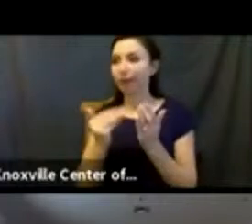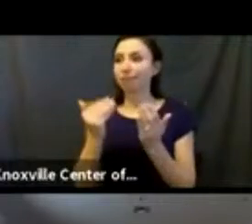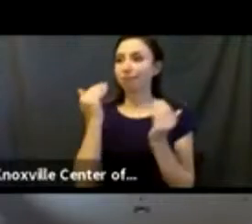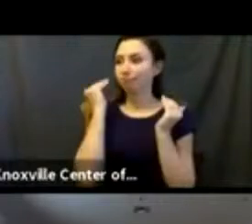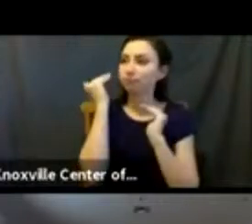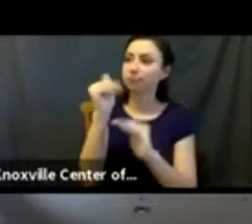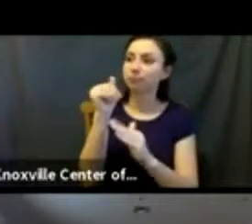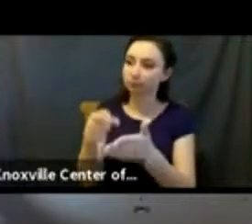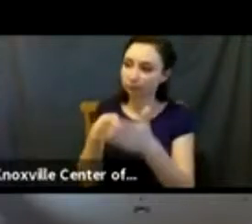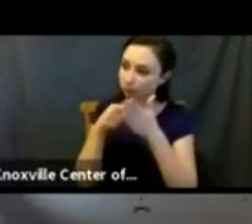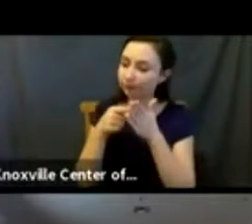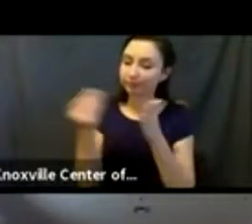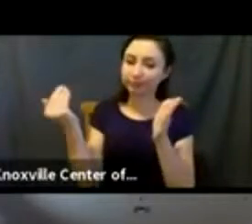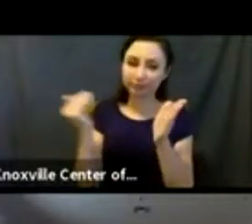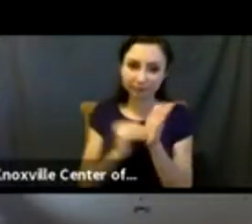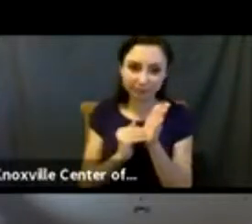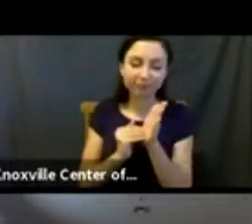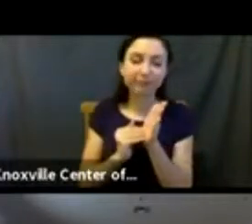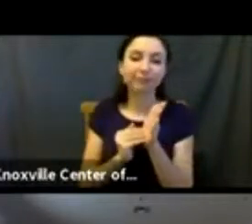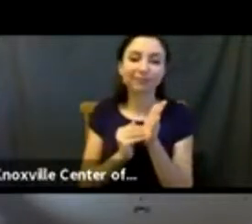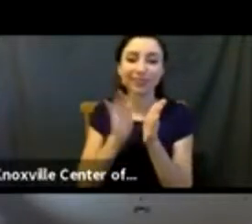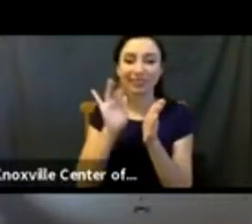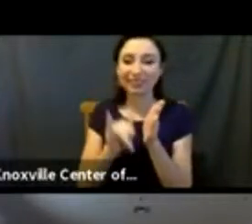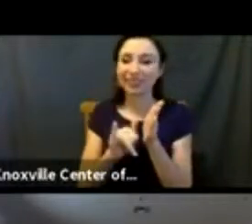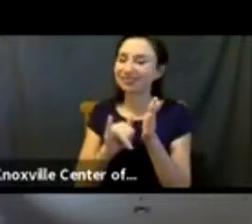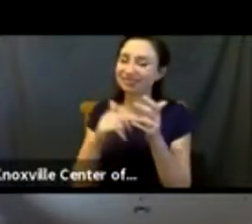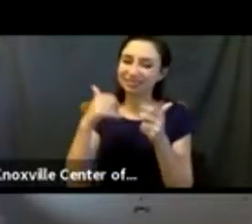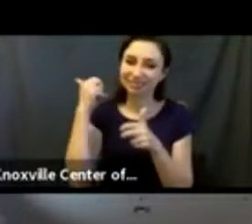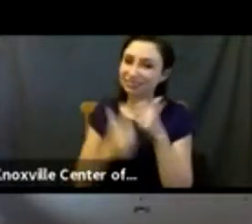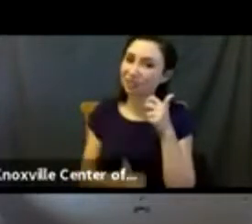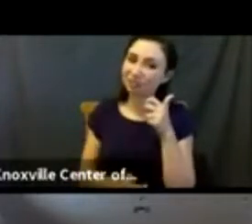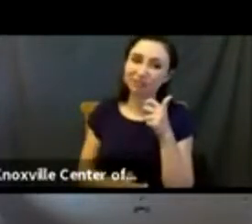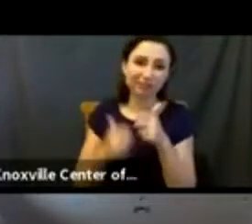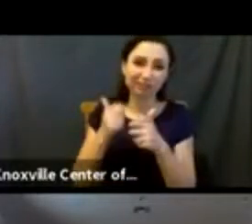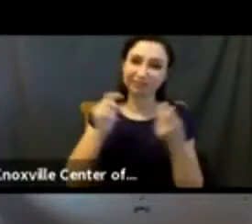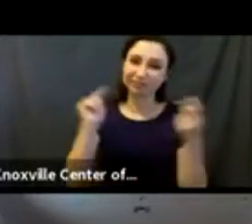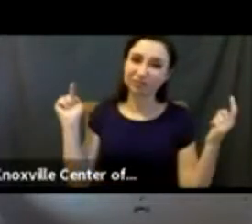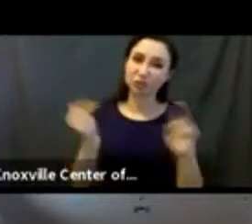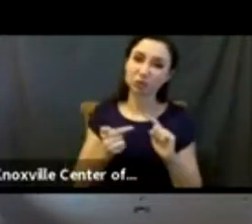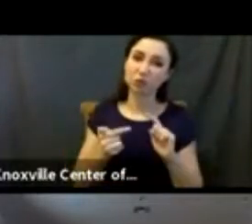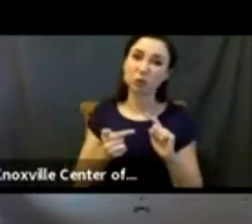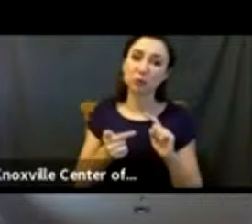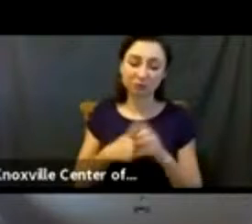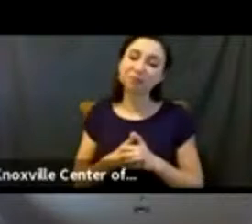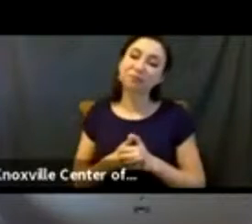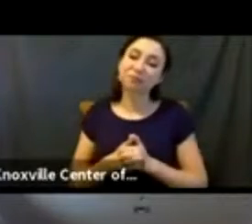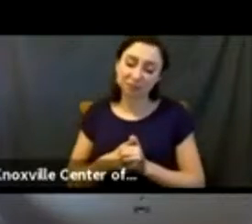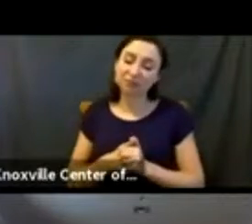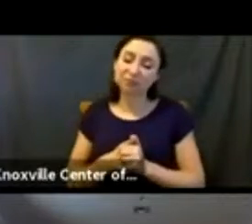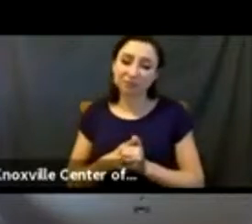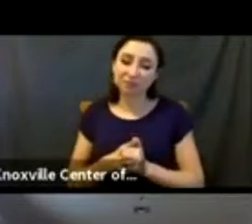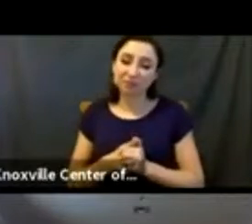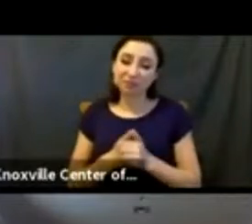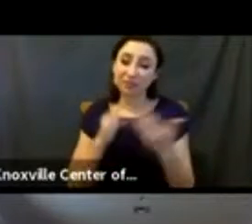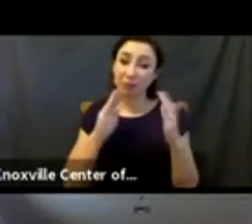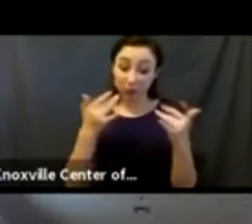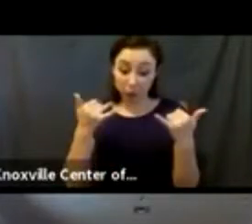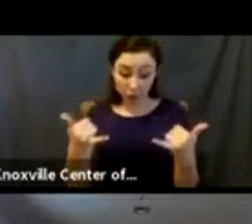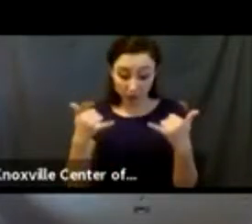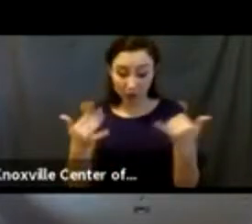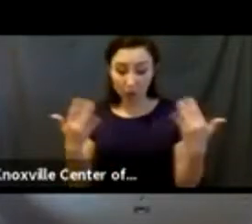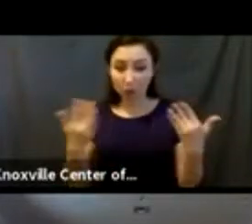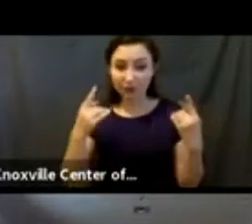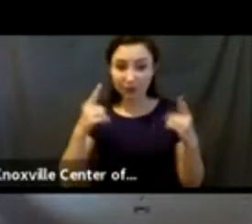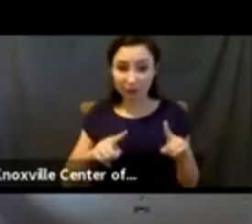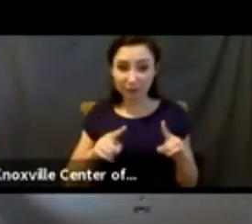And that's extremely painful. I mean, that's where we are considering now, where we are. Our cases are going up, our hospitalizations are going